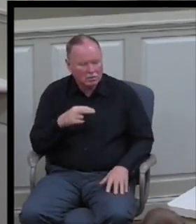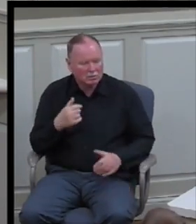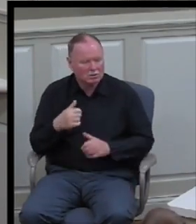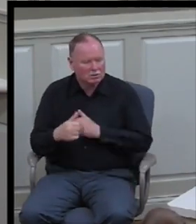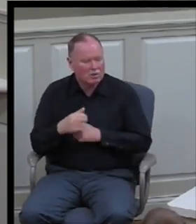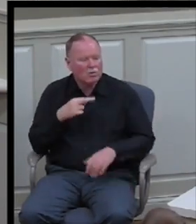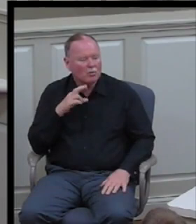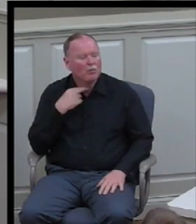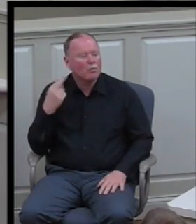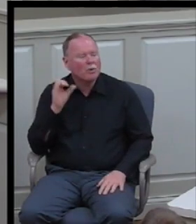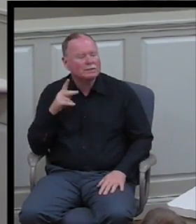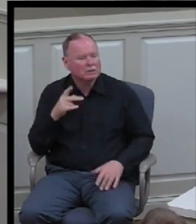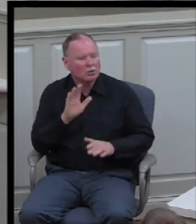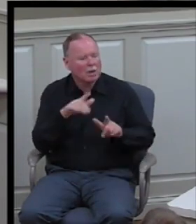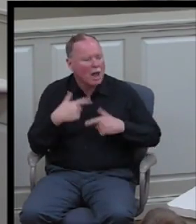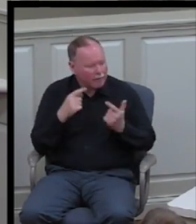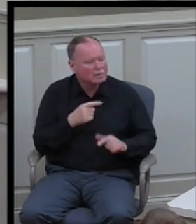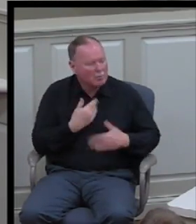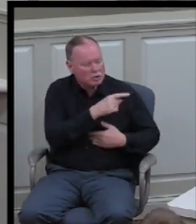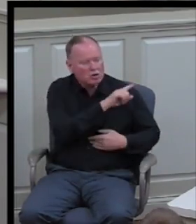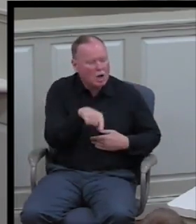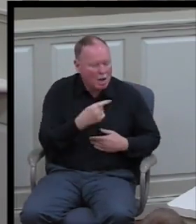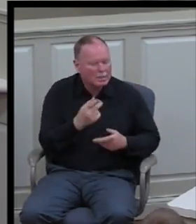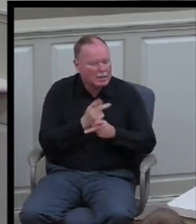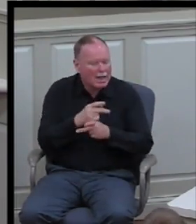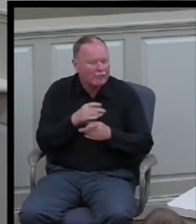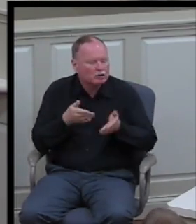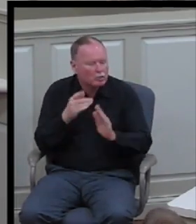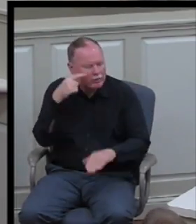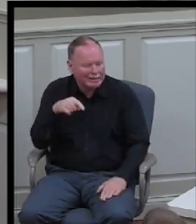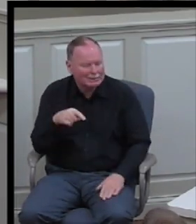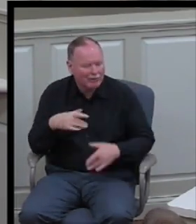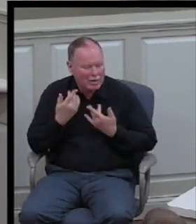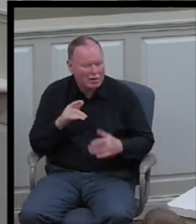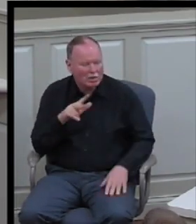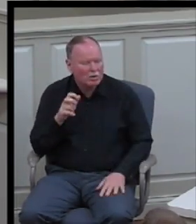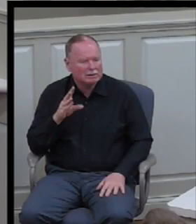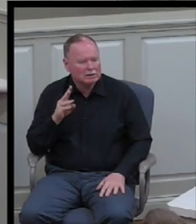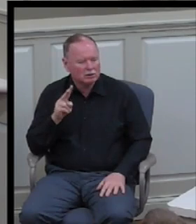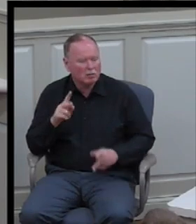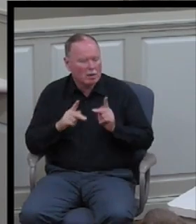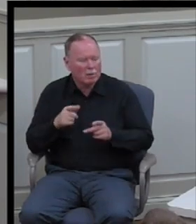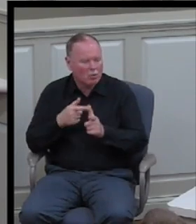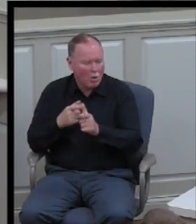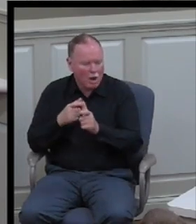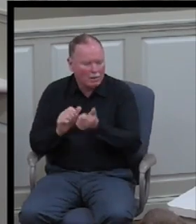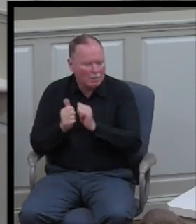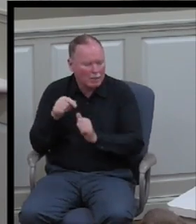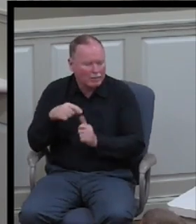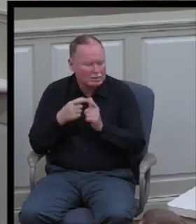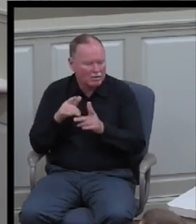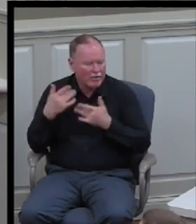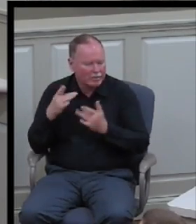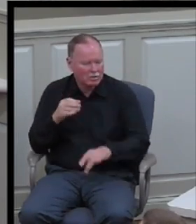appreciate you showing up to take care of the streets for an event like this. There's 362 runners there, and so it was